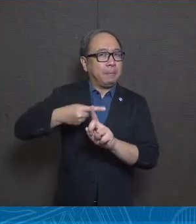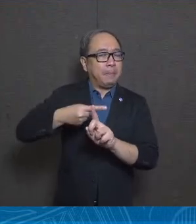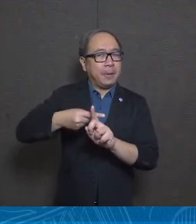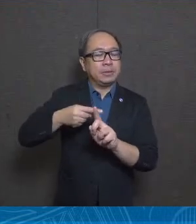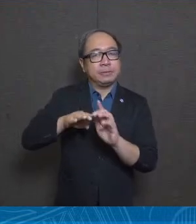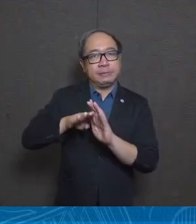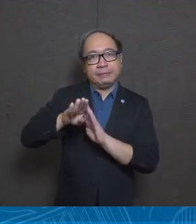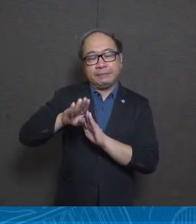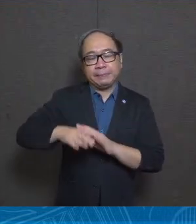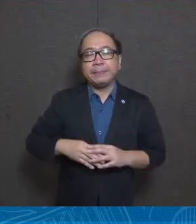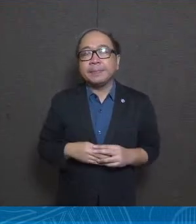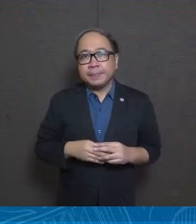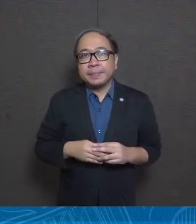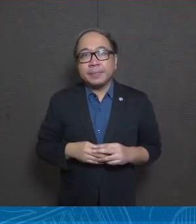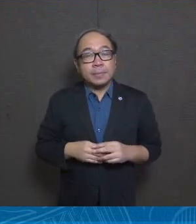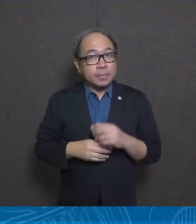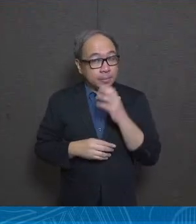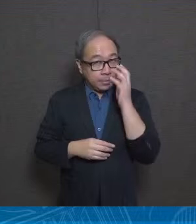know,